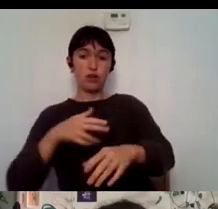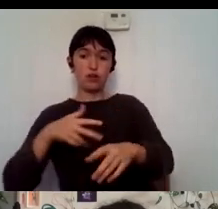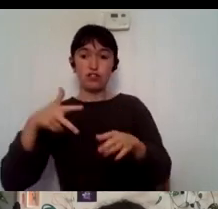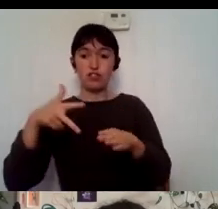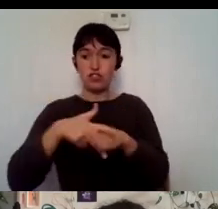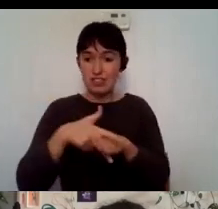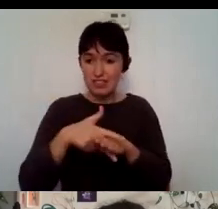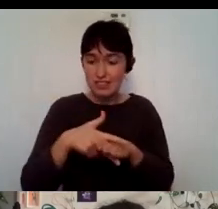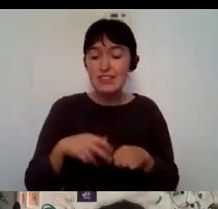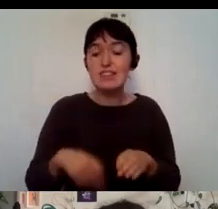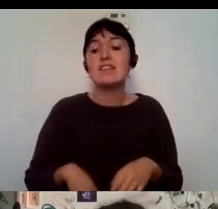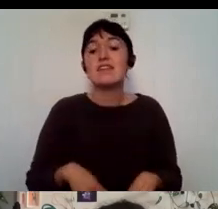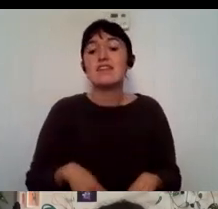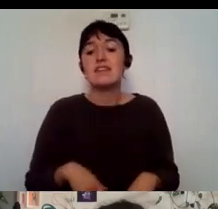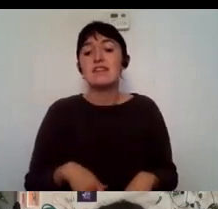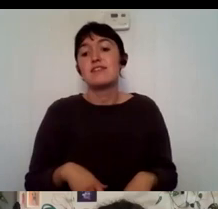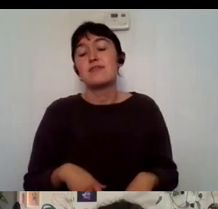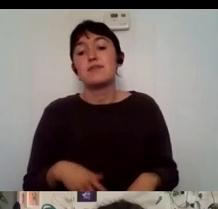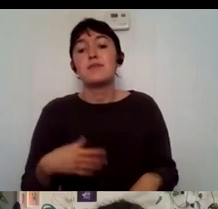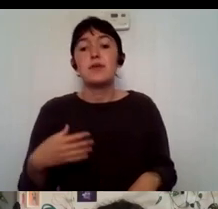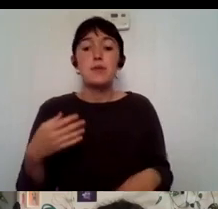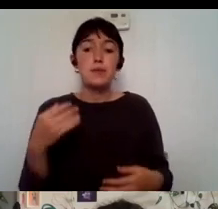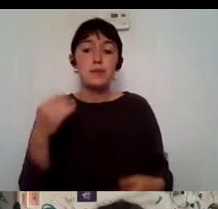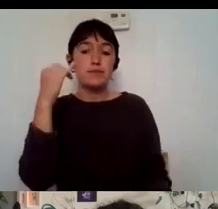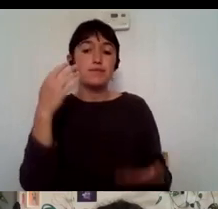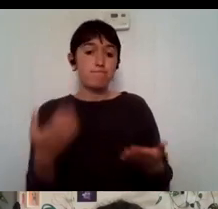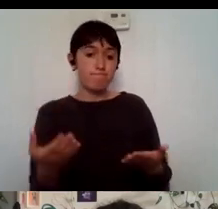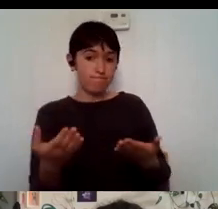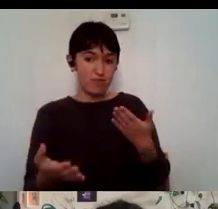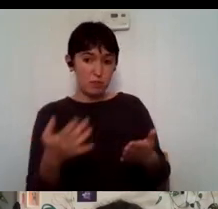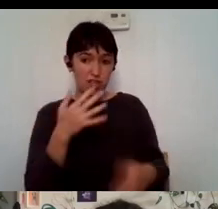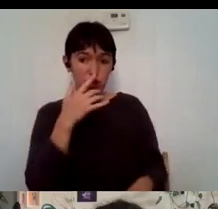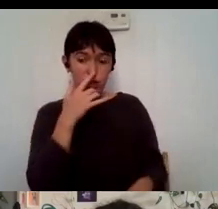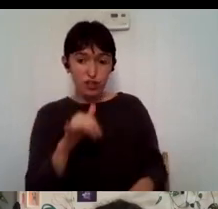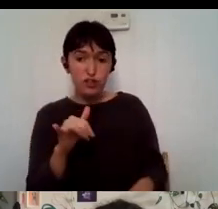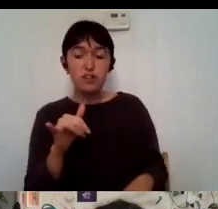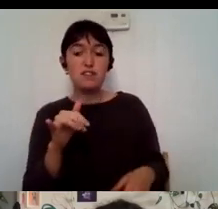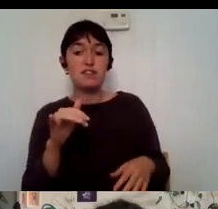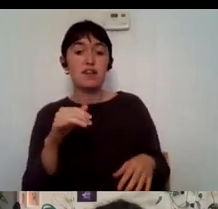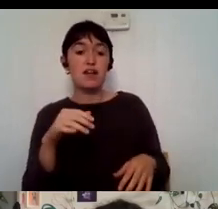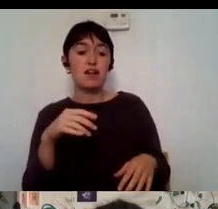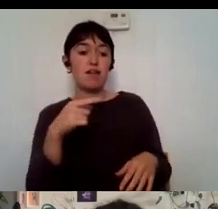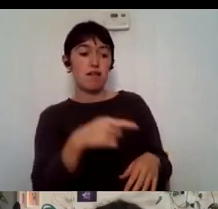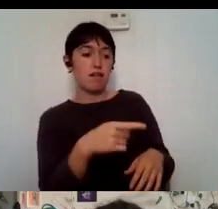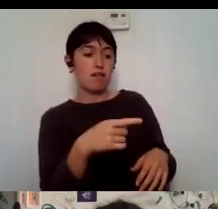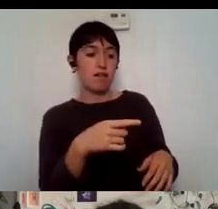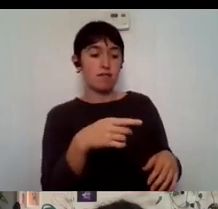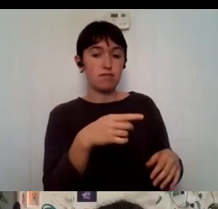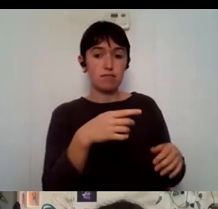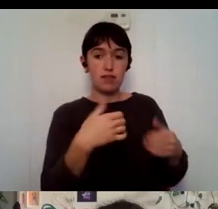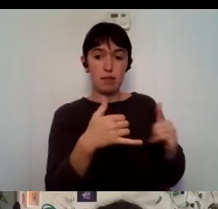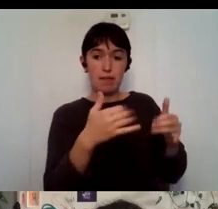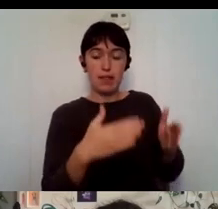computerized opponent might do is it might look to see how the participant has responded and then change